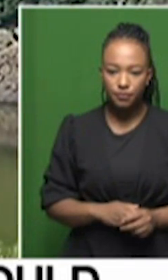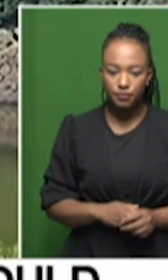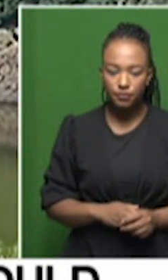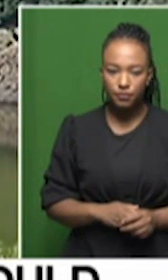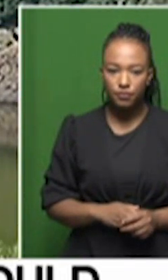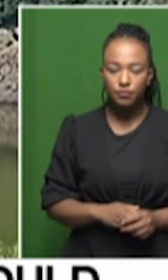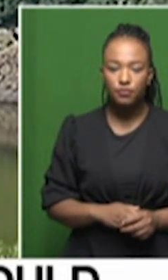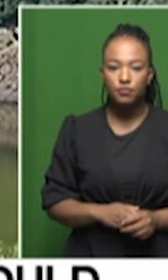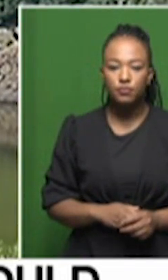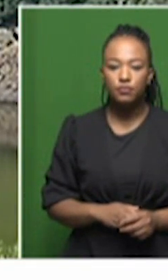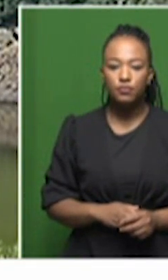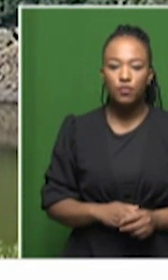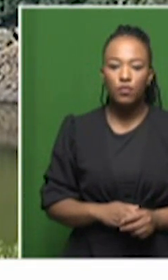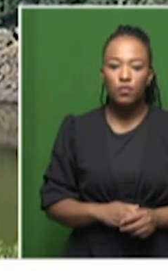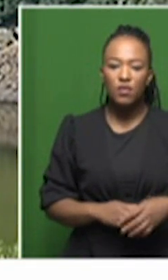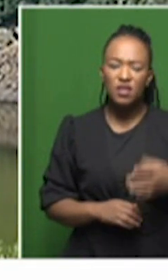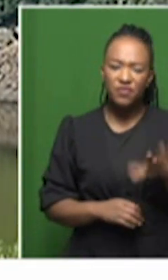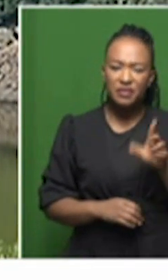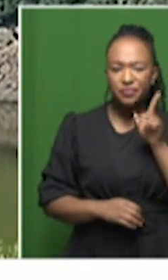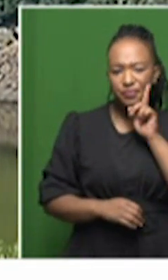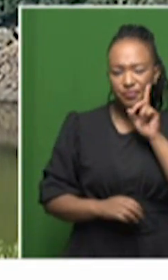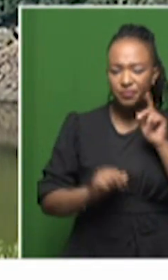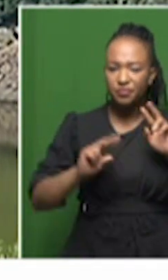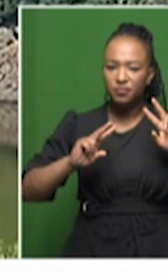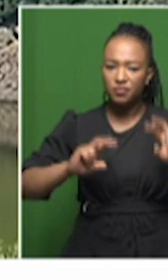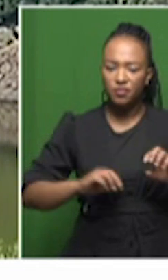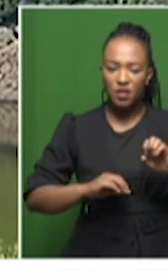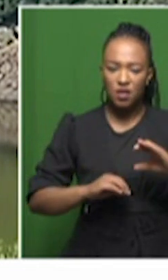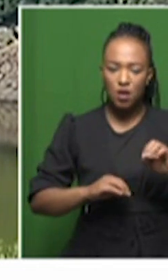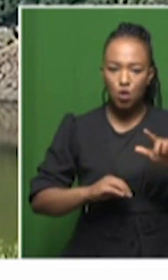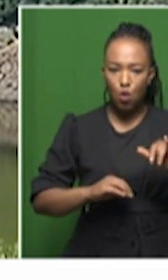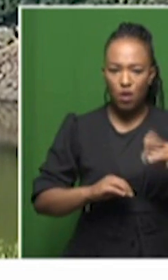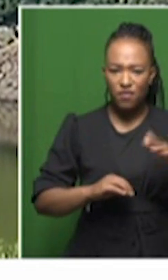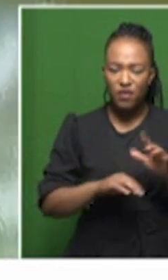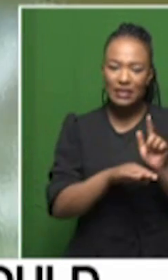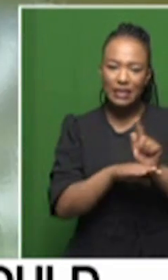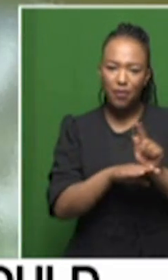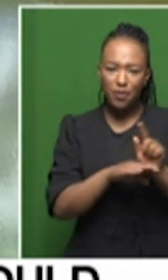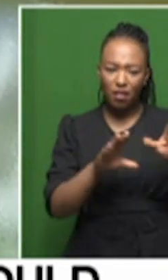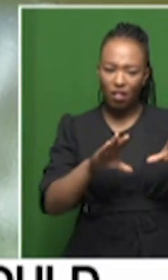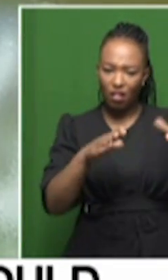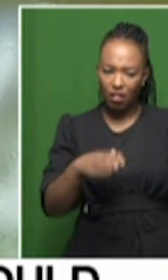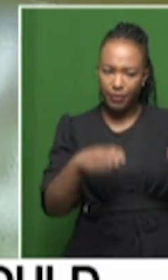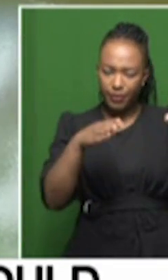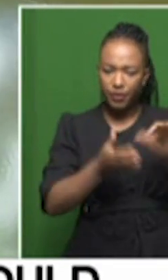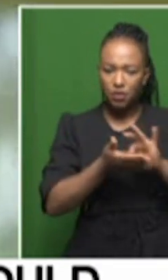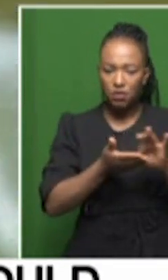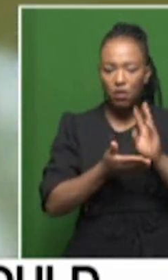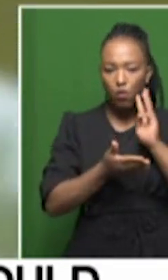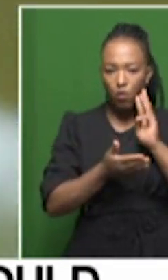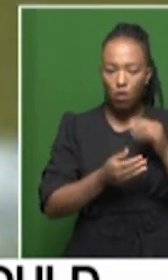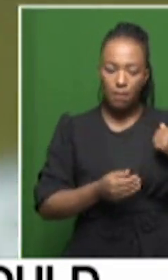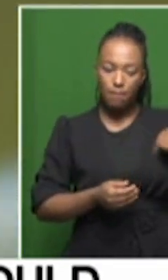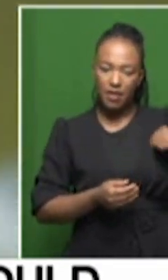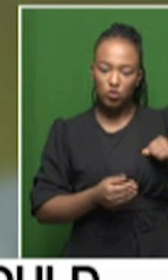The Metro traced the source of the E-coli contamination to its grassroots temporary treatment works. According to the Metro,